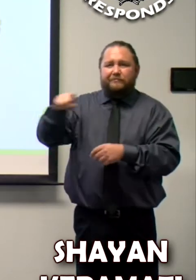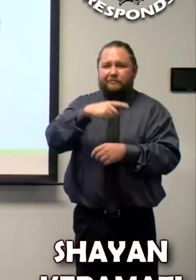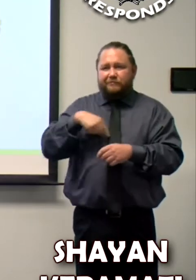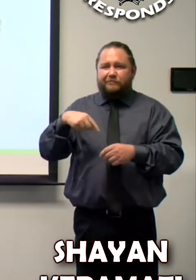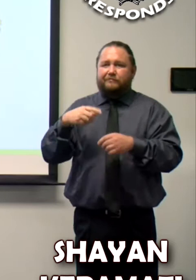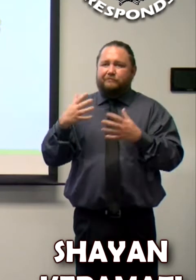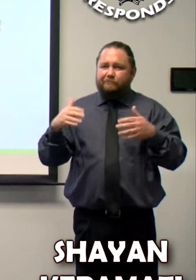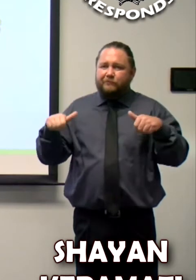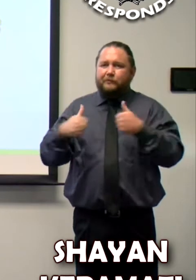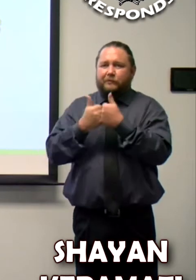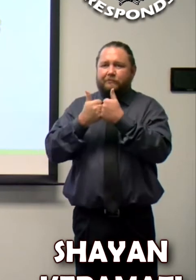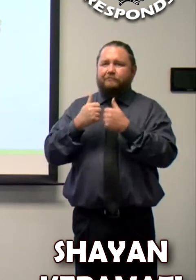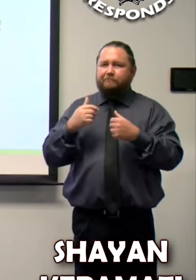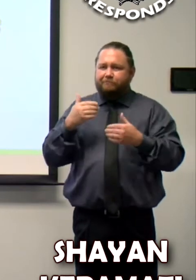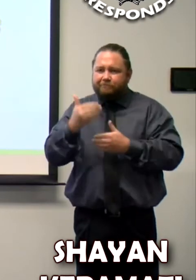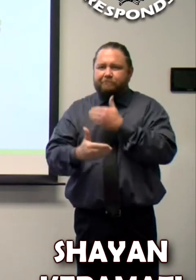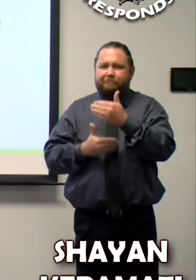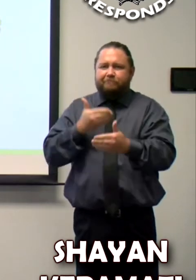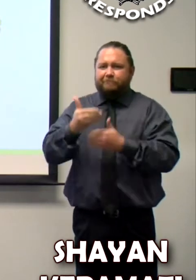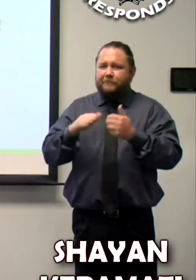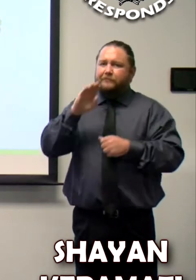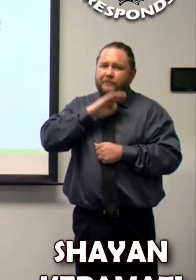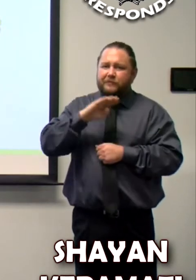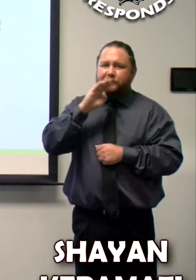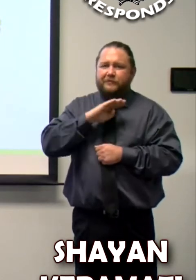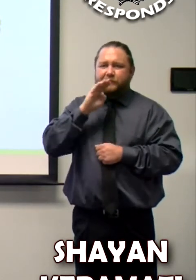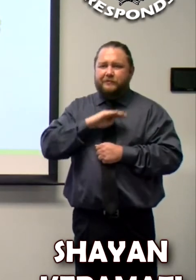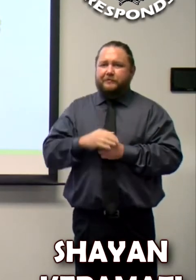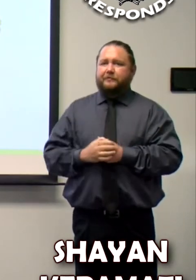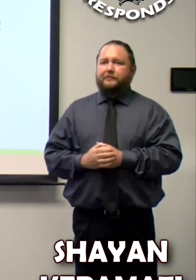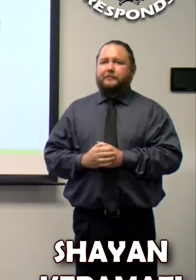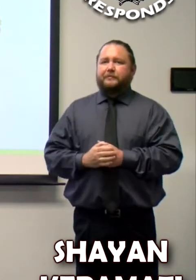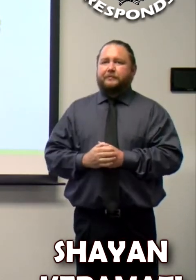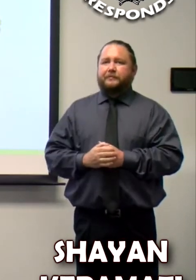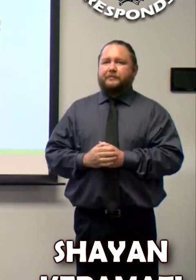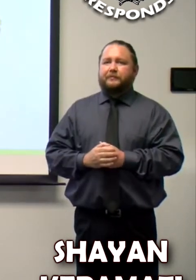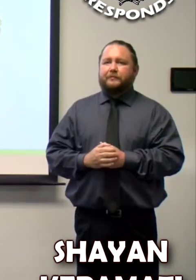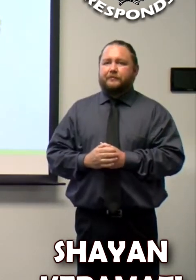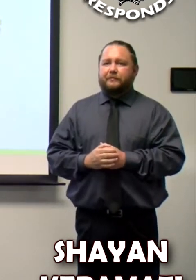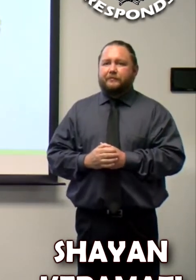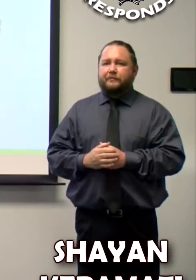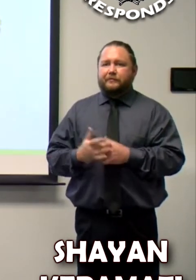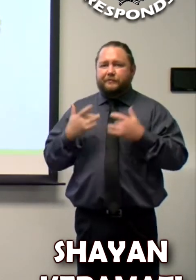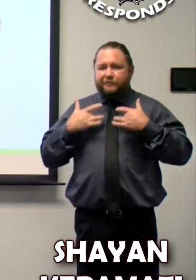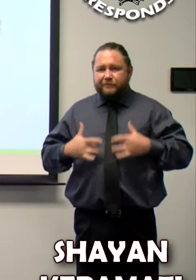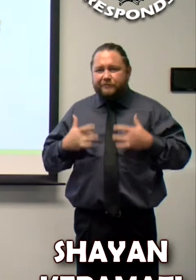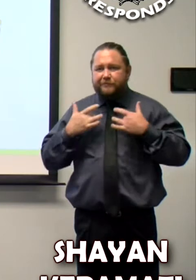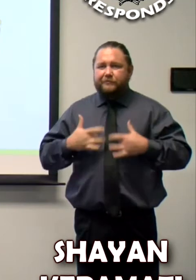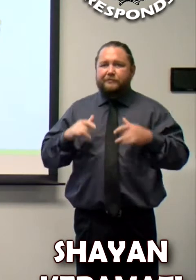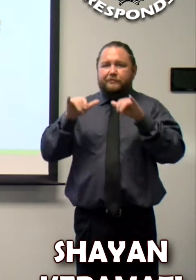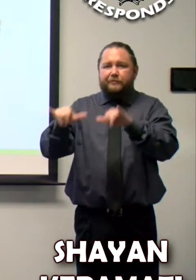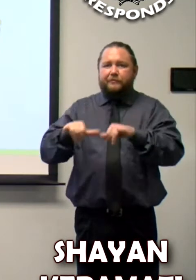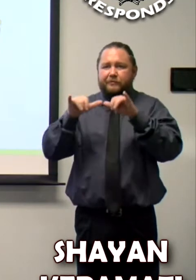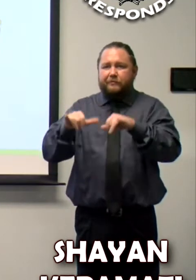little depressing that we have to stay at home, that we need to wear masks. Why do we have to do